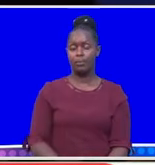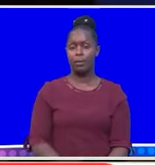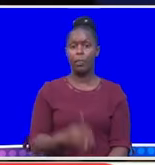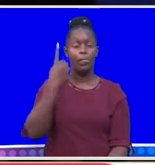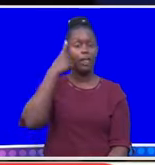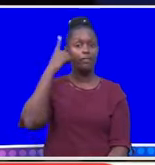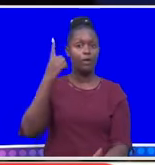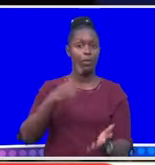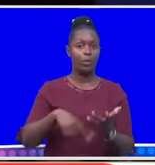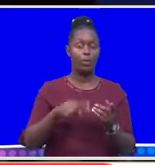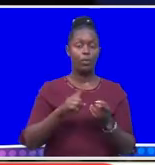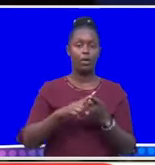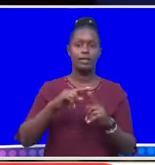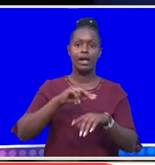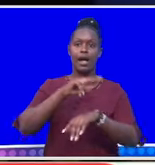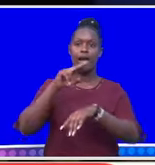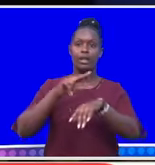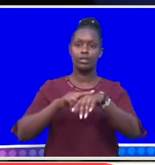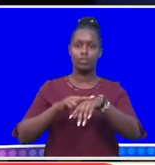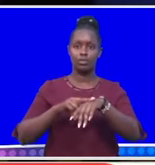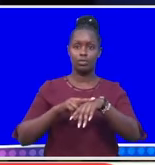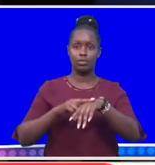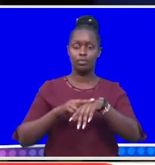a nationwide,